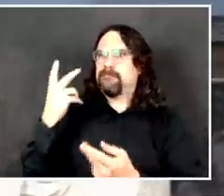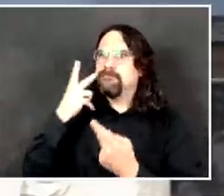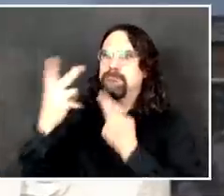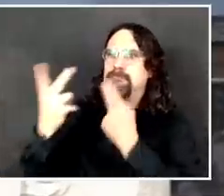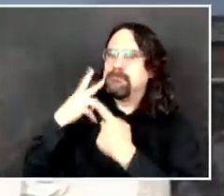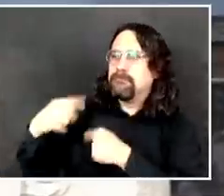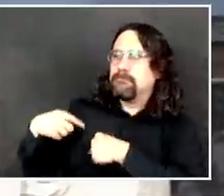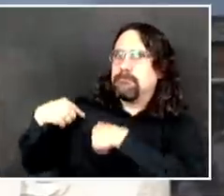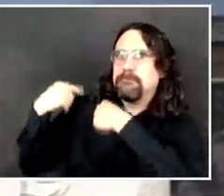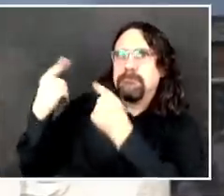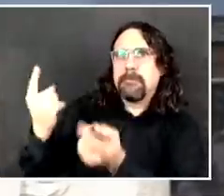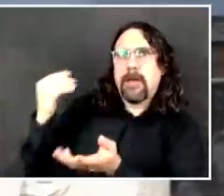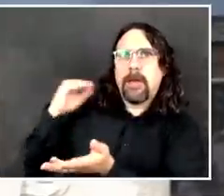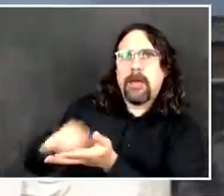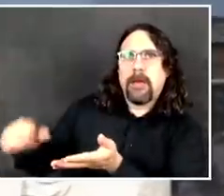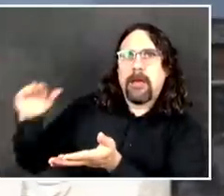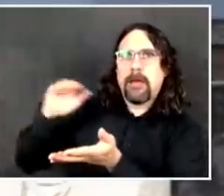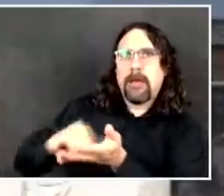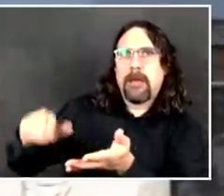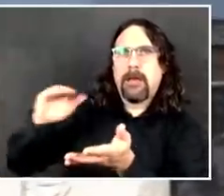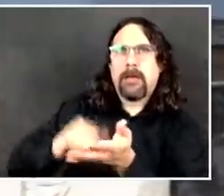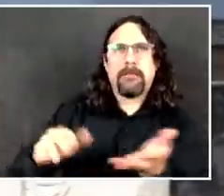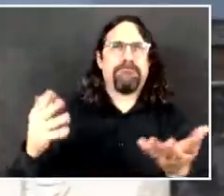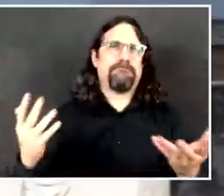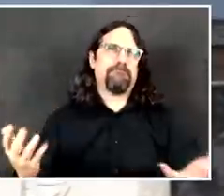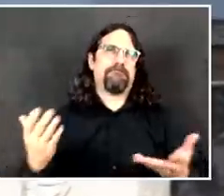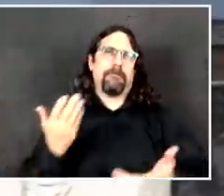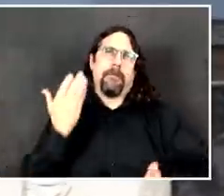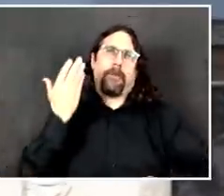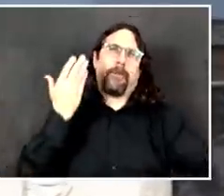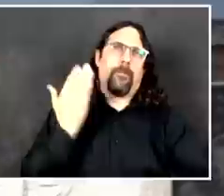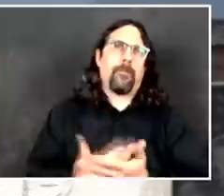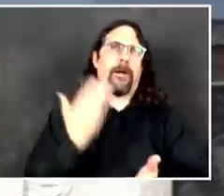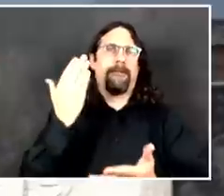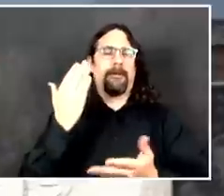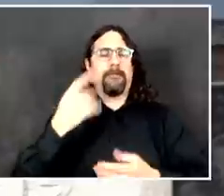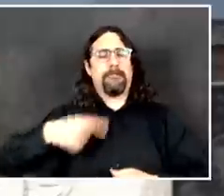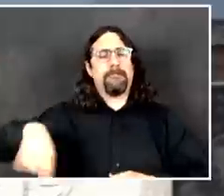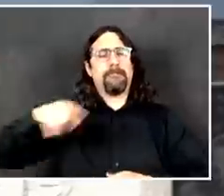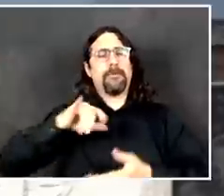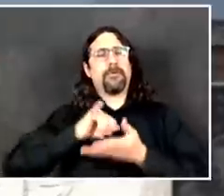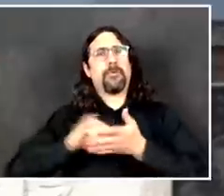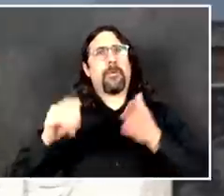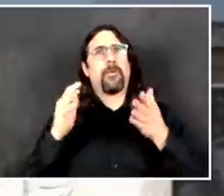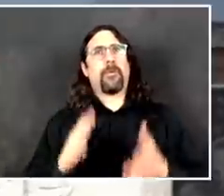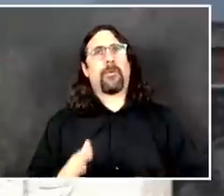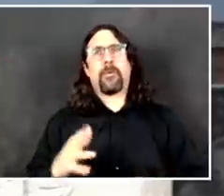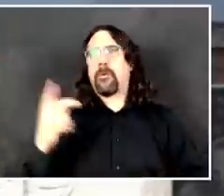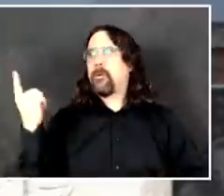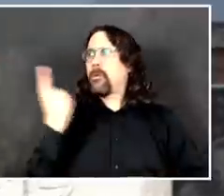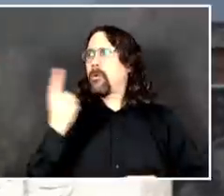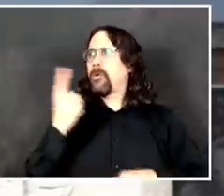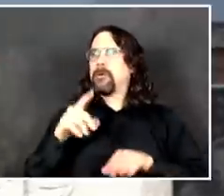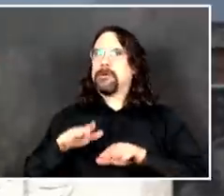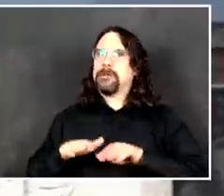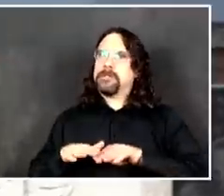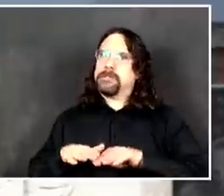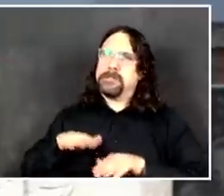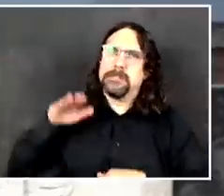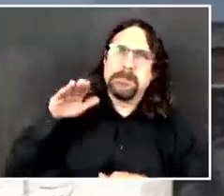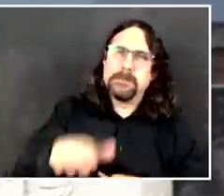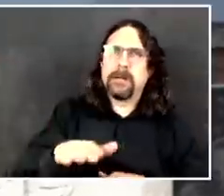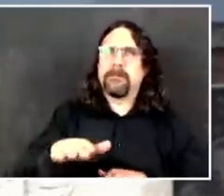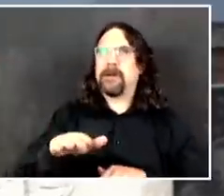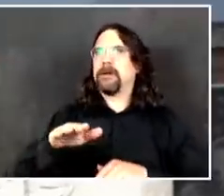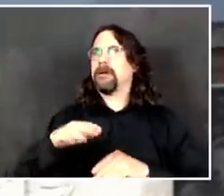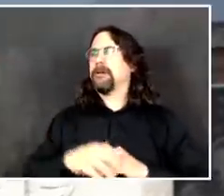I've seen amazing things, and no one for a moment can underestimate how much pain